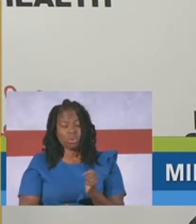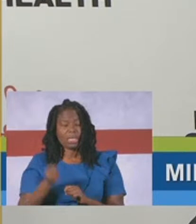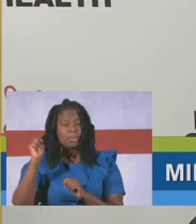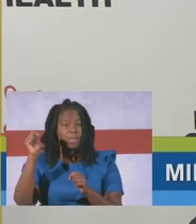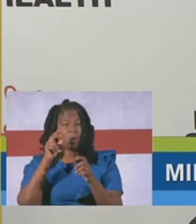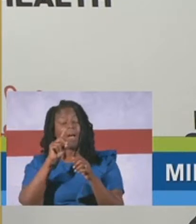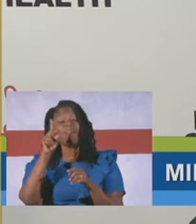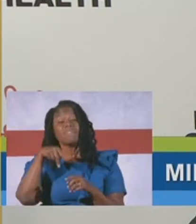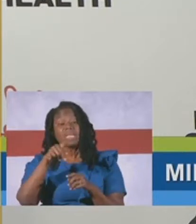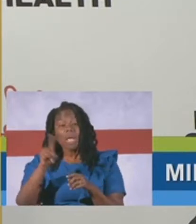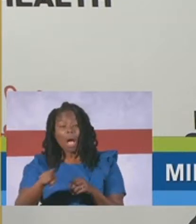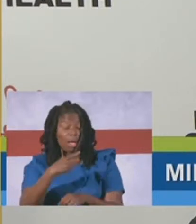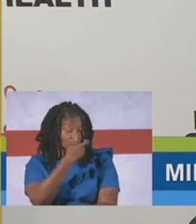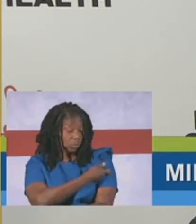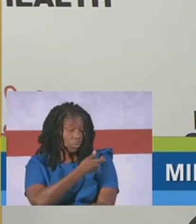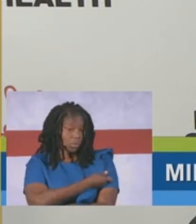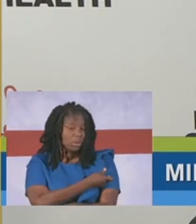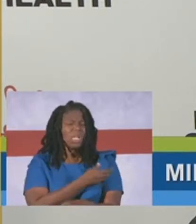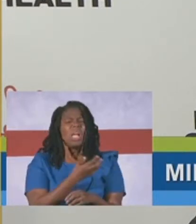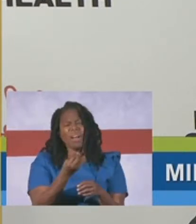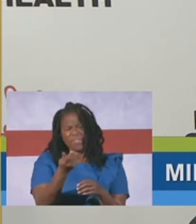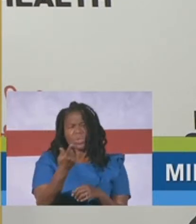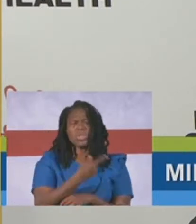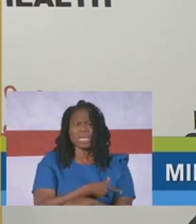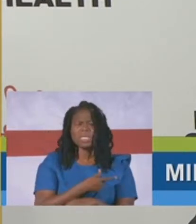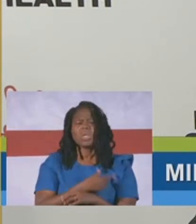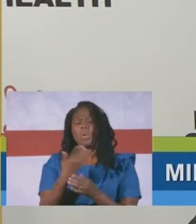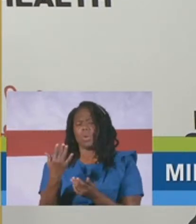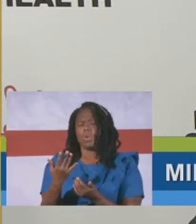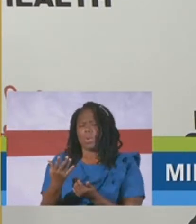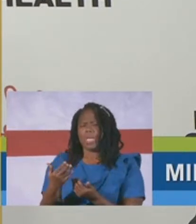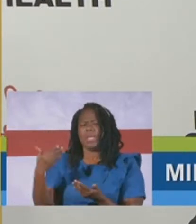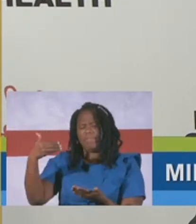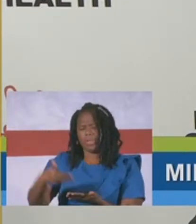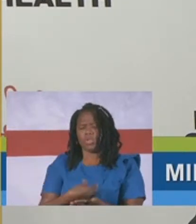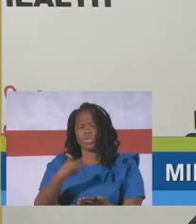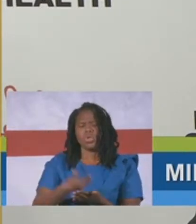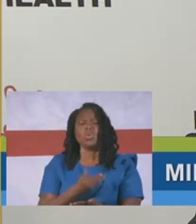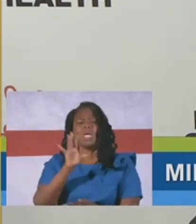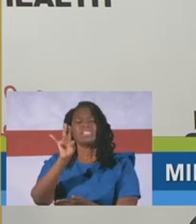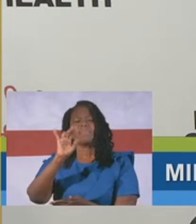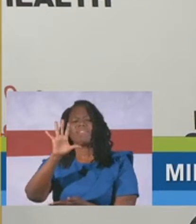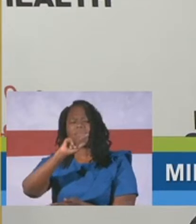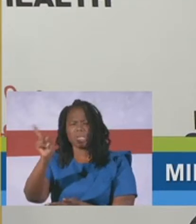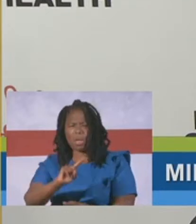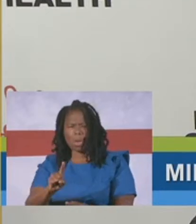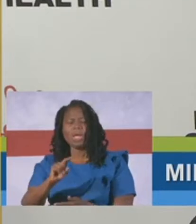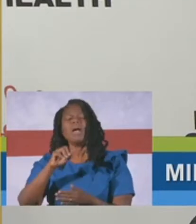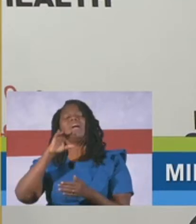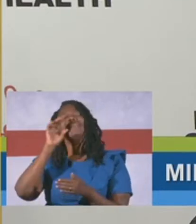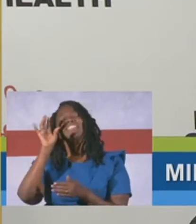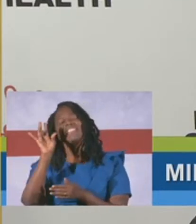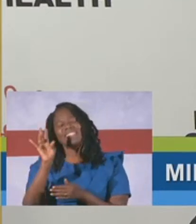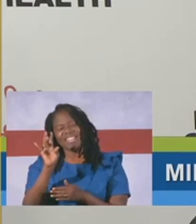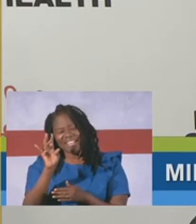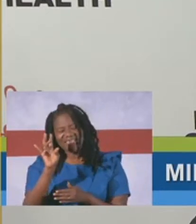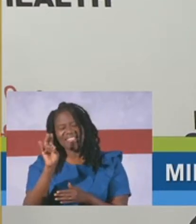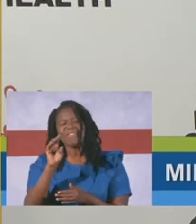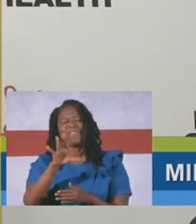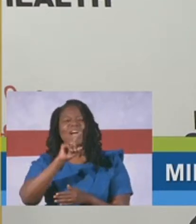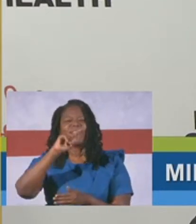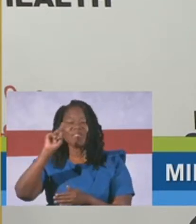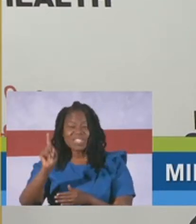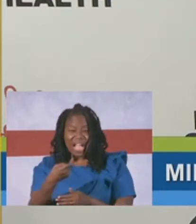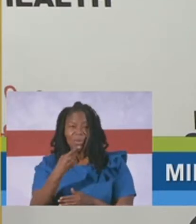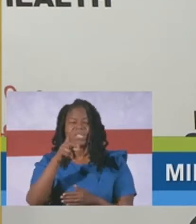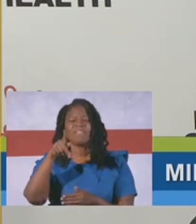for a couple of days while we await the 75,000 that is coming in. A very detailed